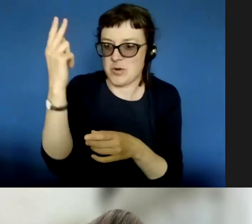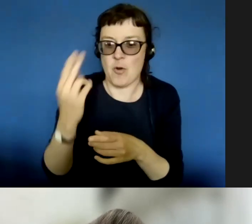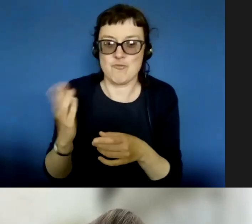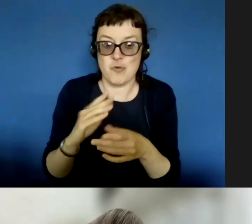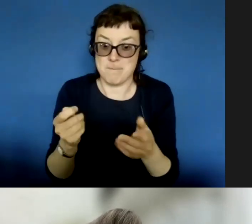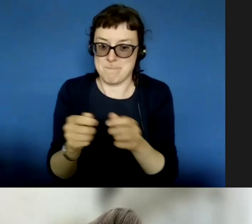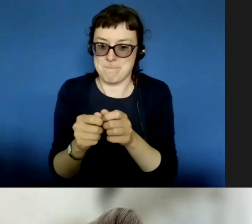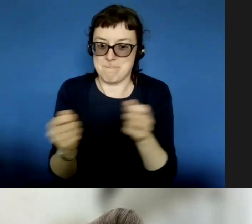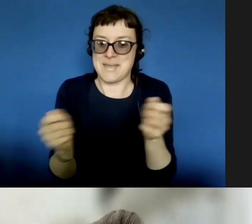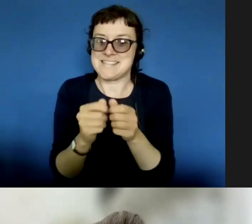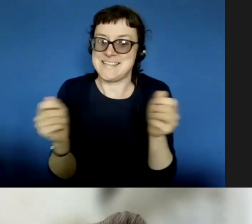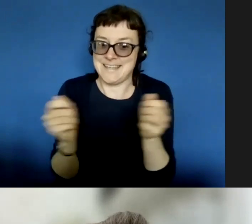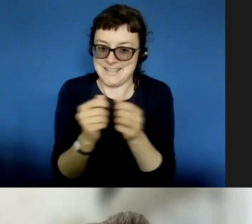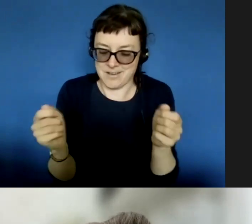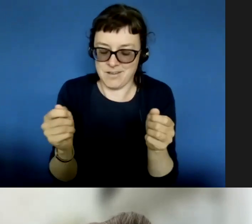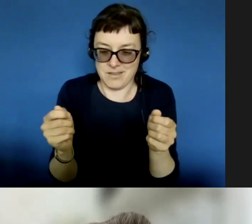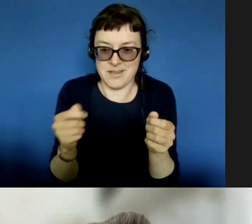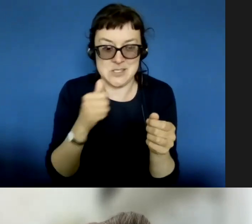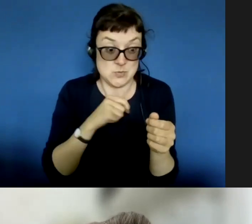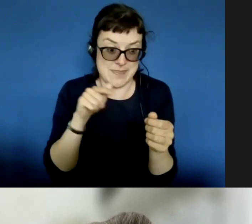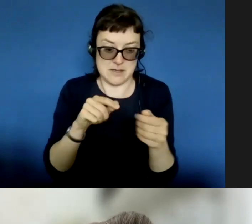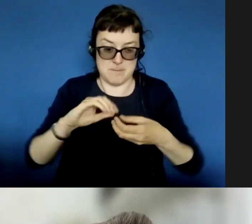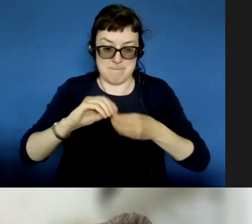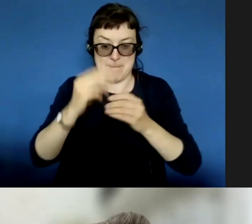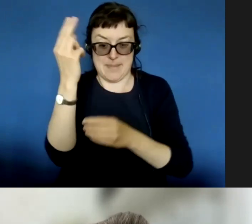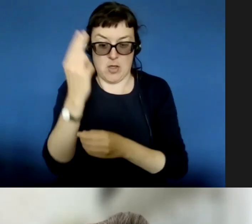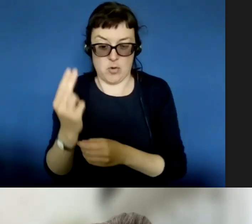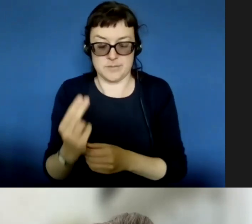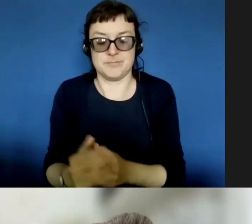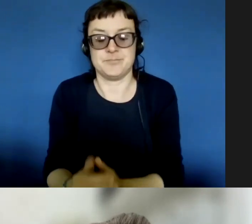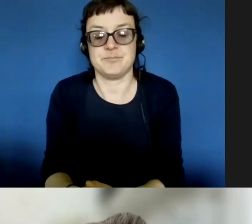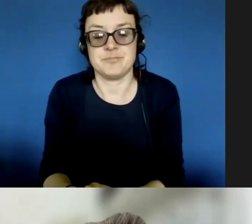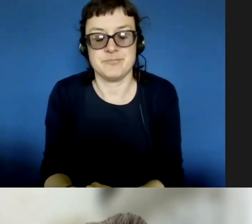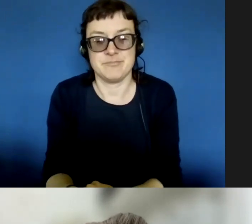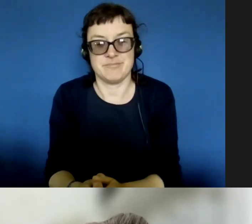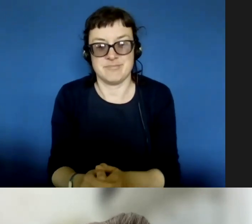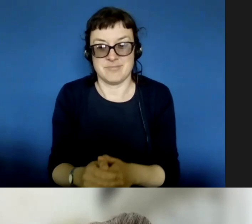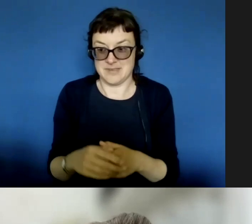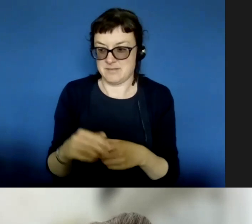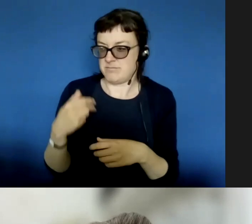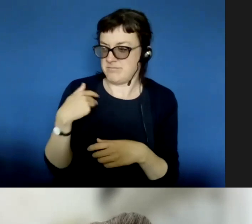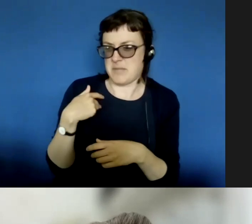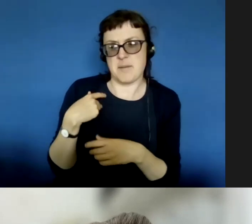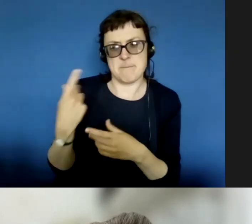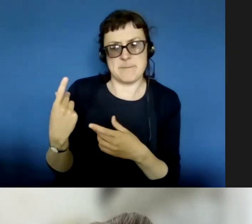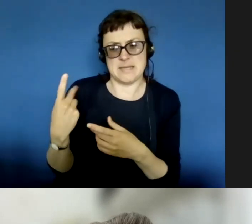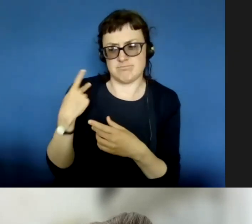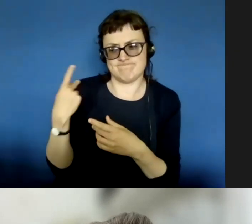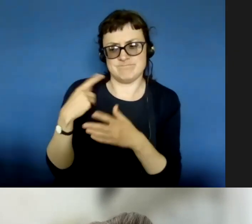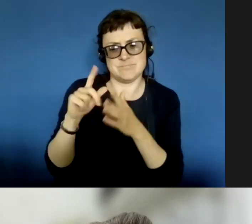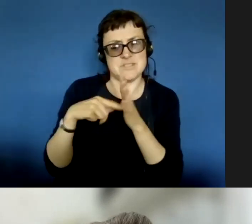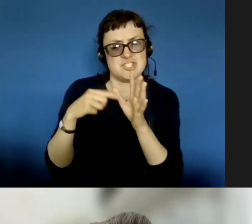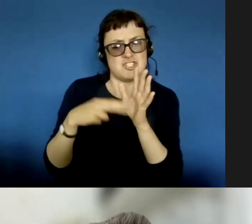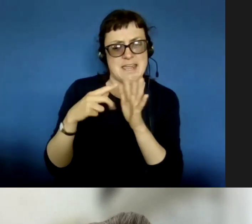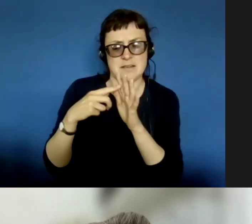had come into the collection, which was quite interesting in itself. But what I ended up, Jane and I had quite a lot of conversations about